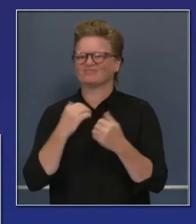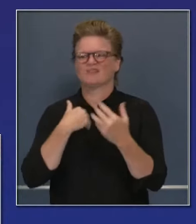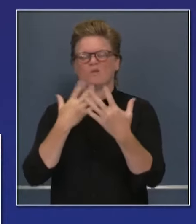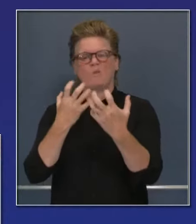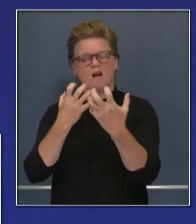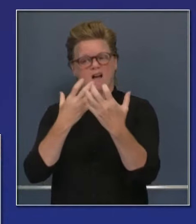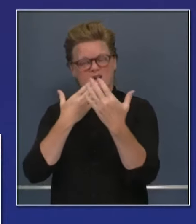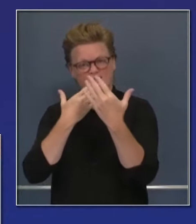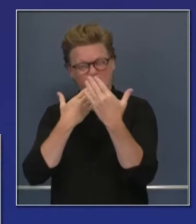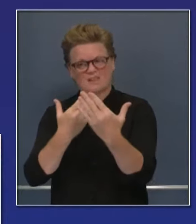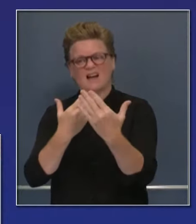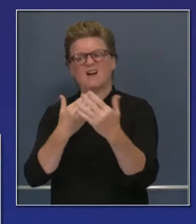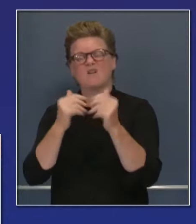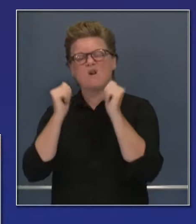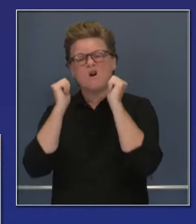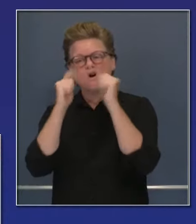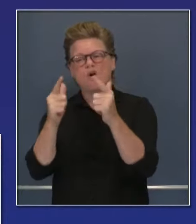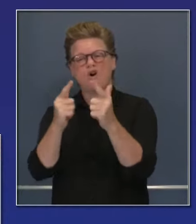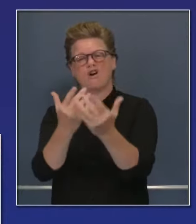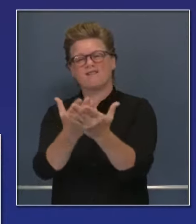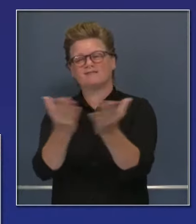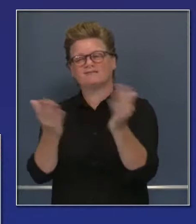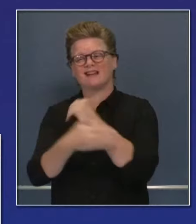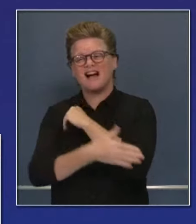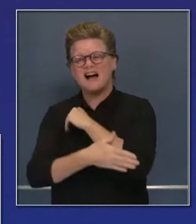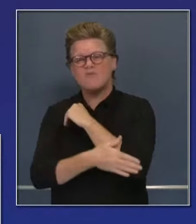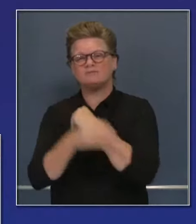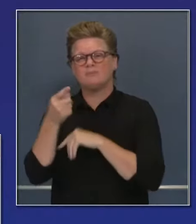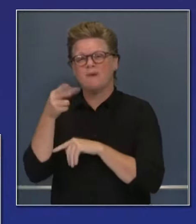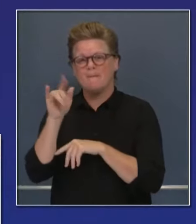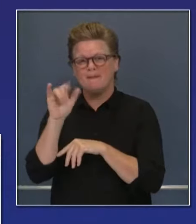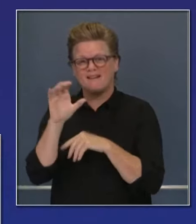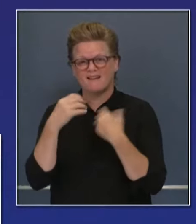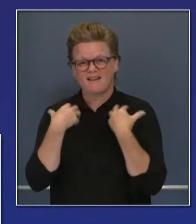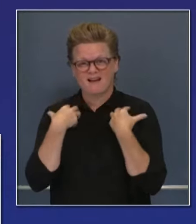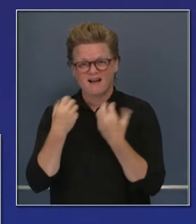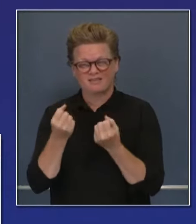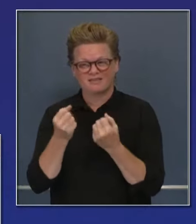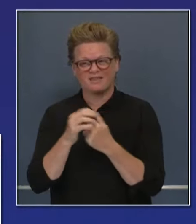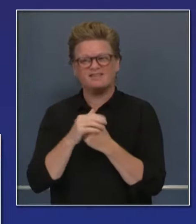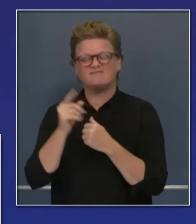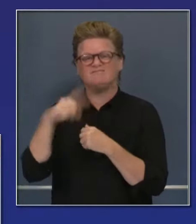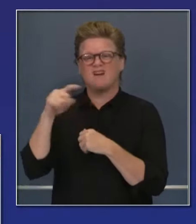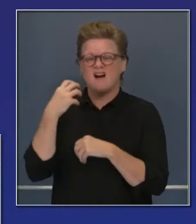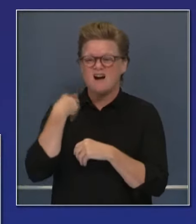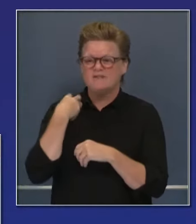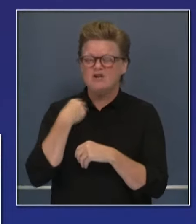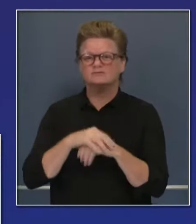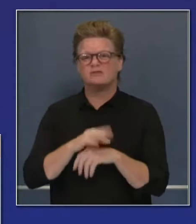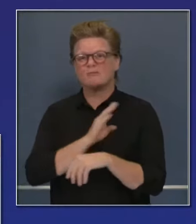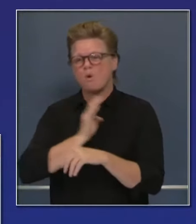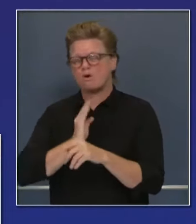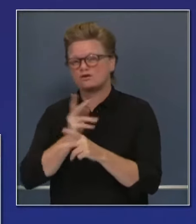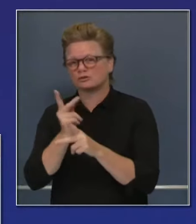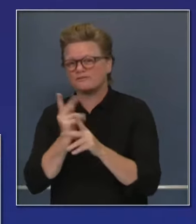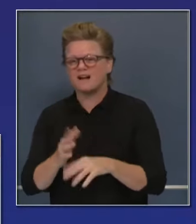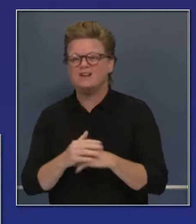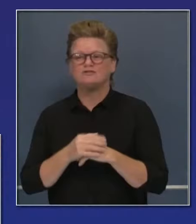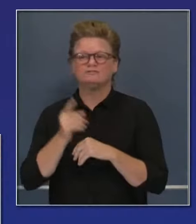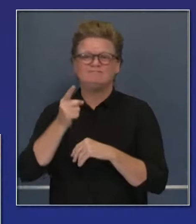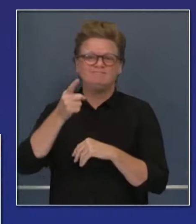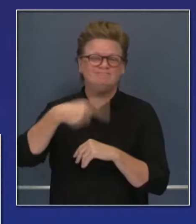the county health officers, boards of supervisors, many others who've been in communication over the weekend, over the